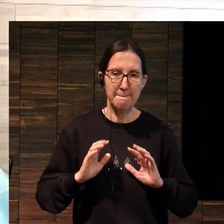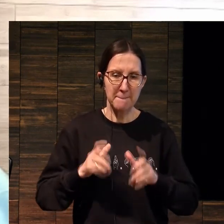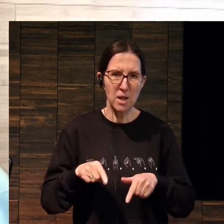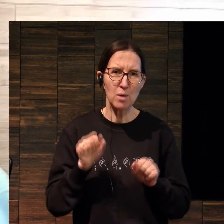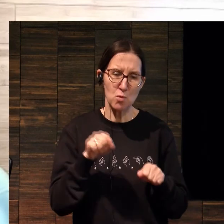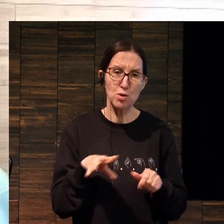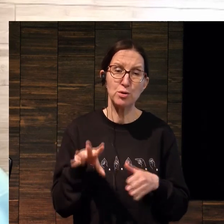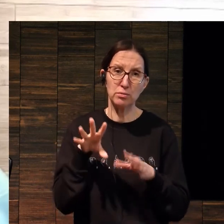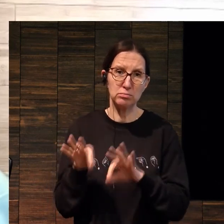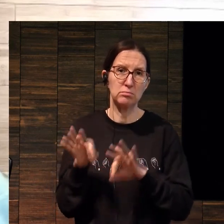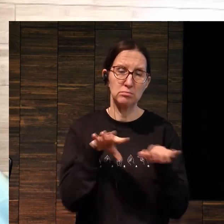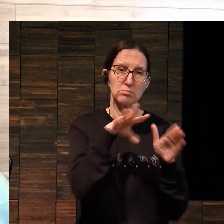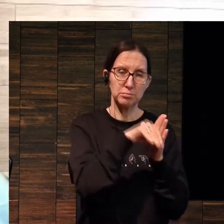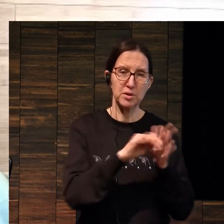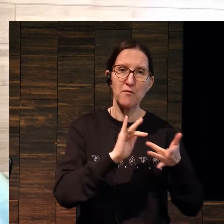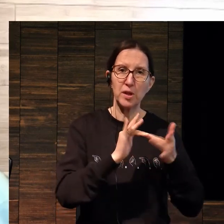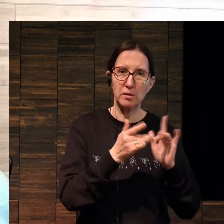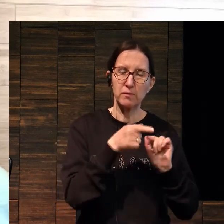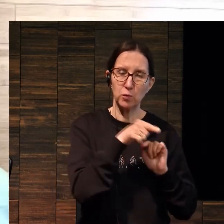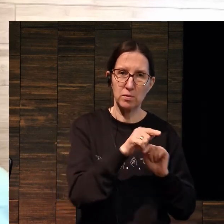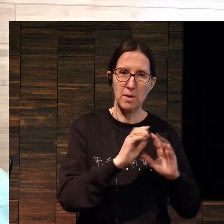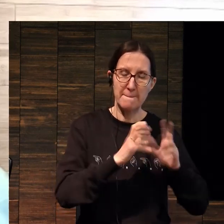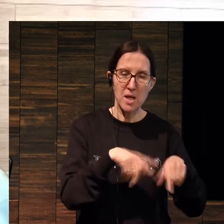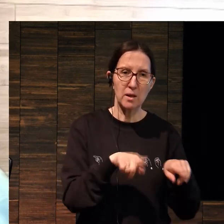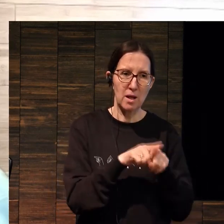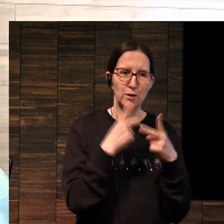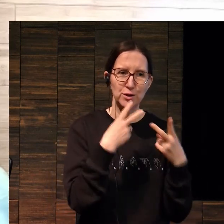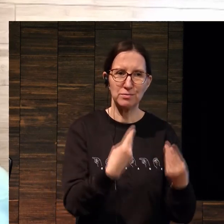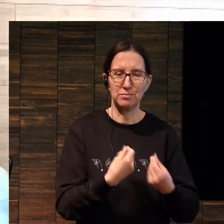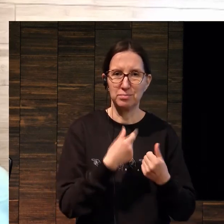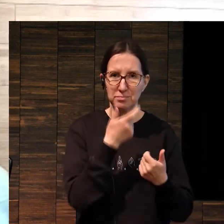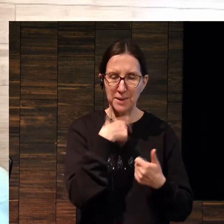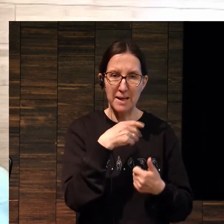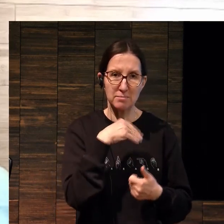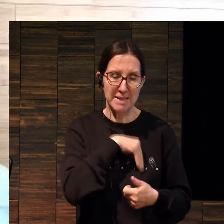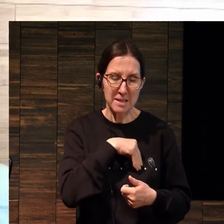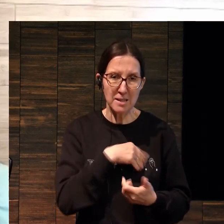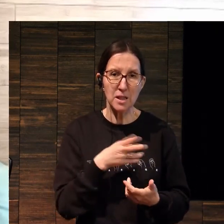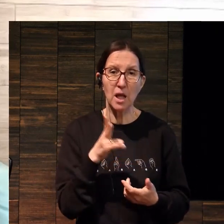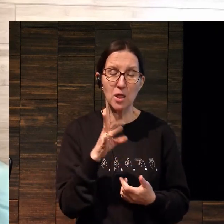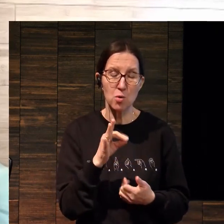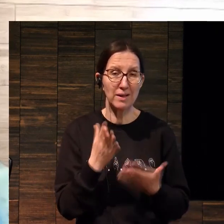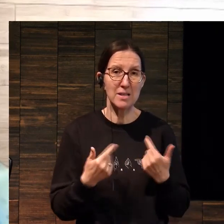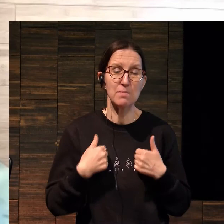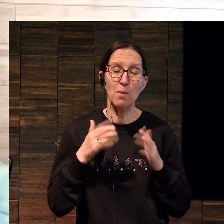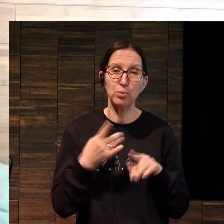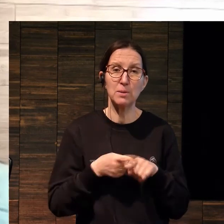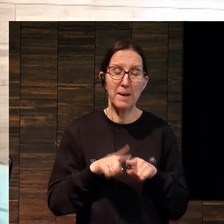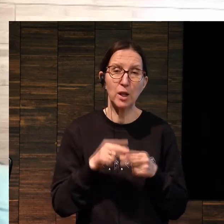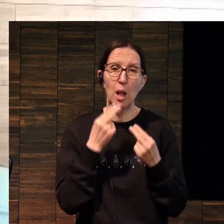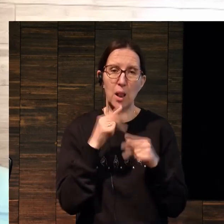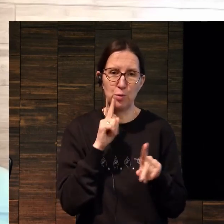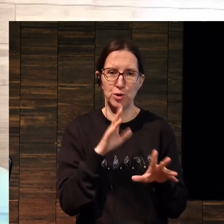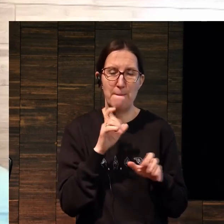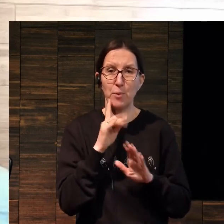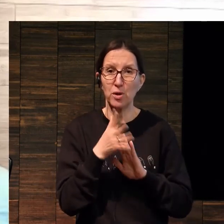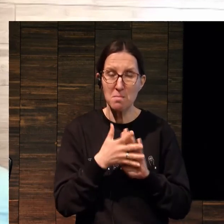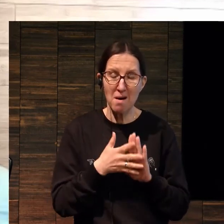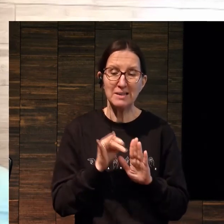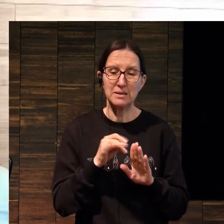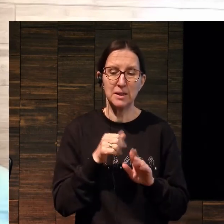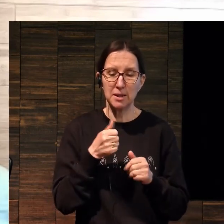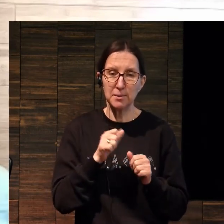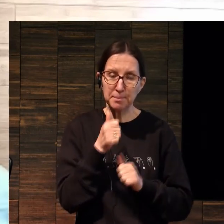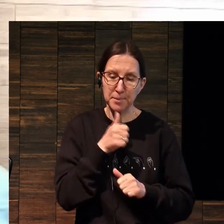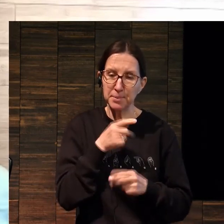we're able to better understand it and then standardize it, we will get to that point. I think we're